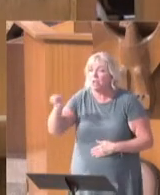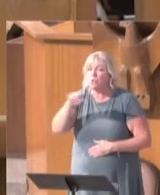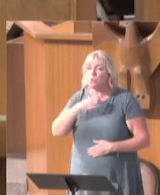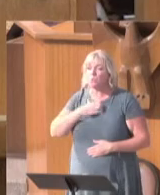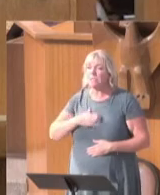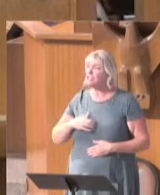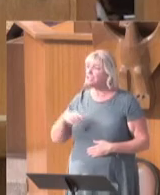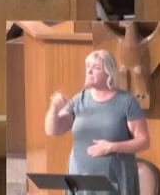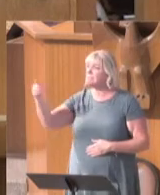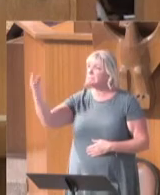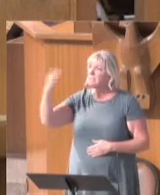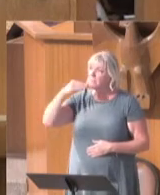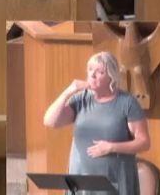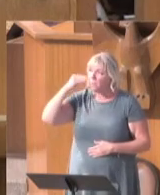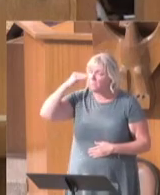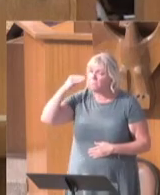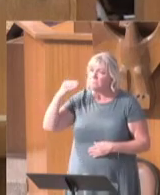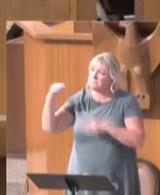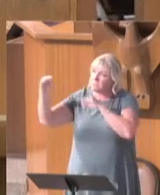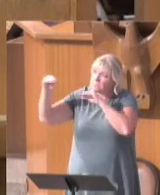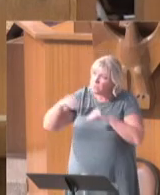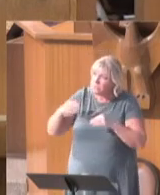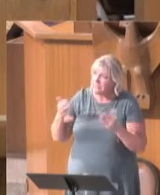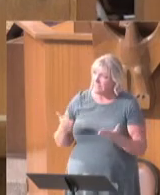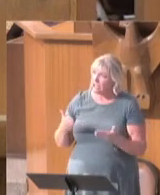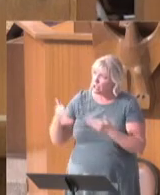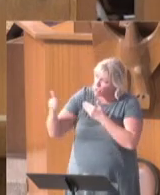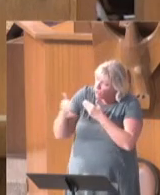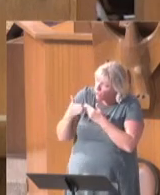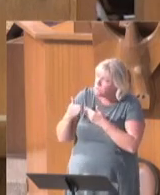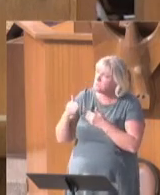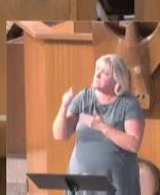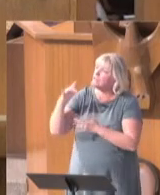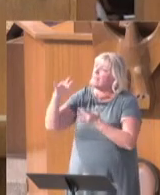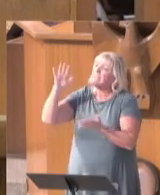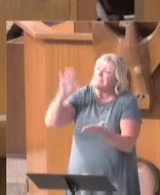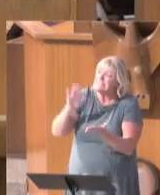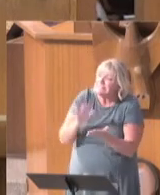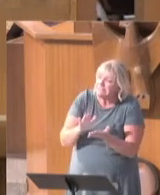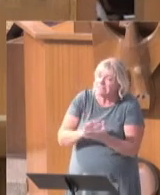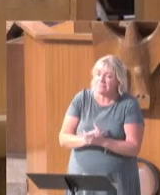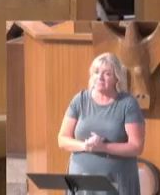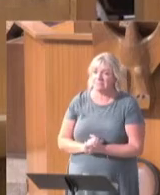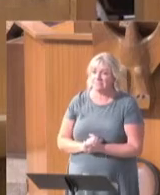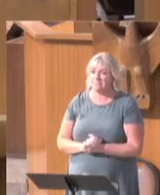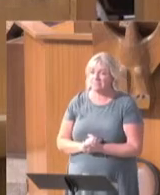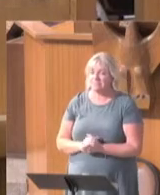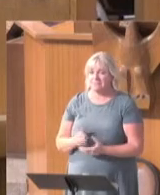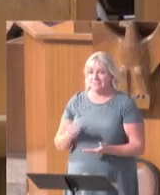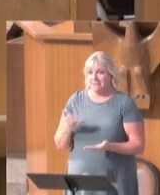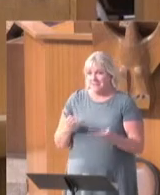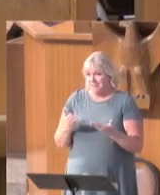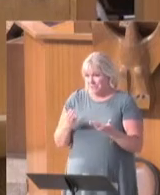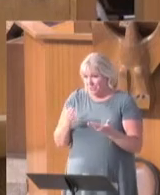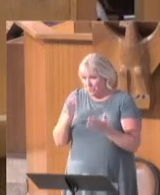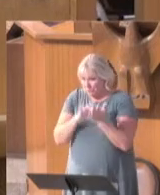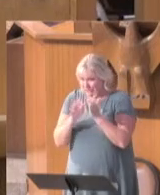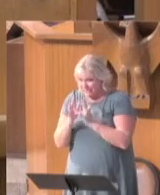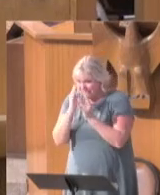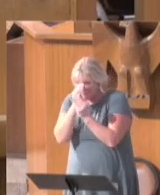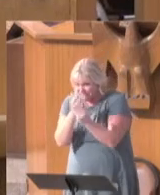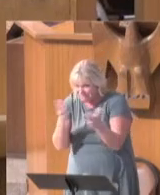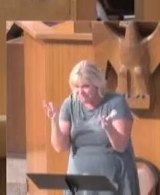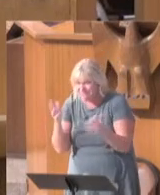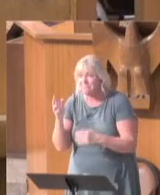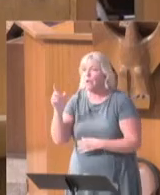would move home, stay close, travel less. To you, Jesus says, they